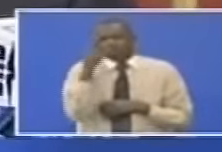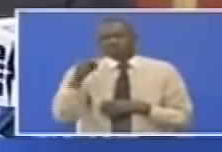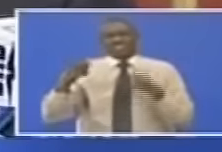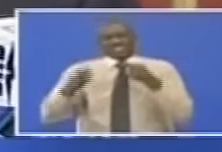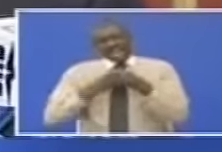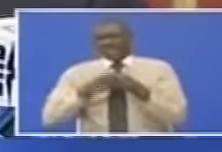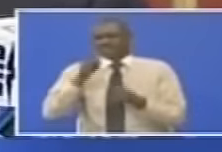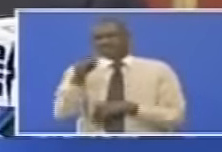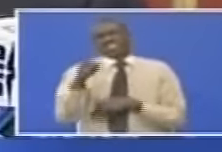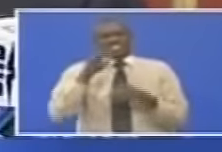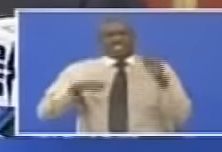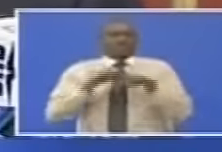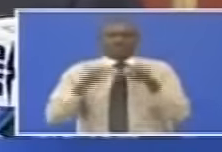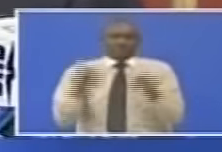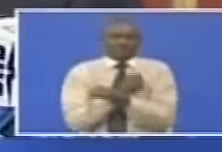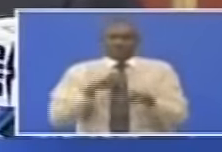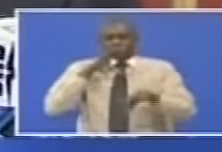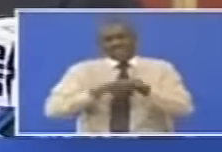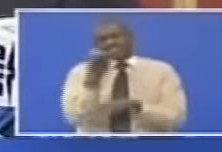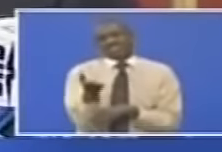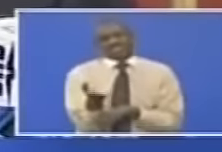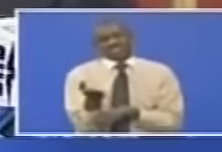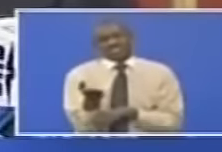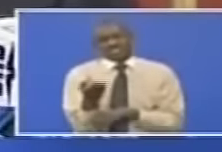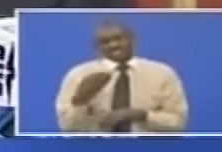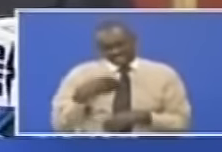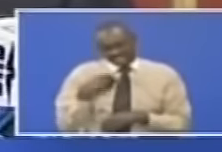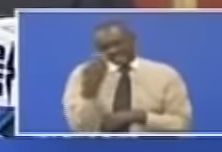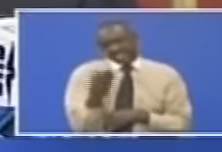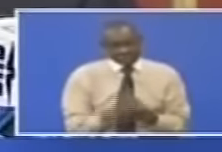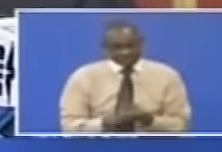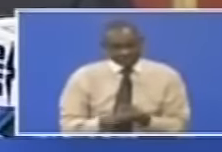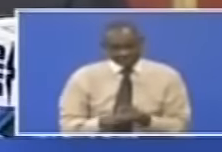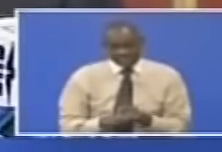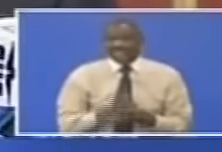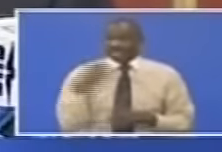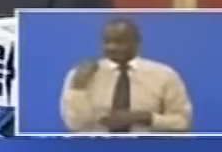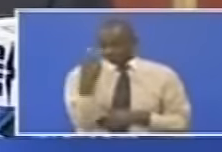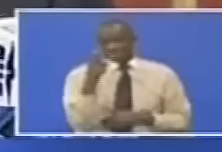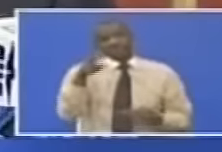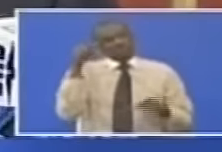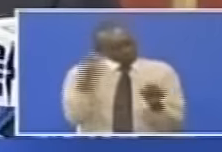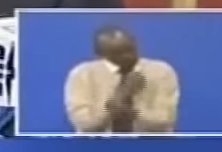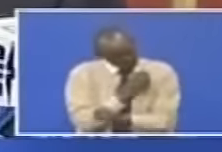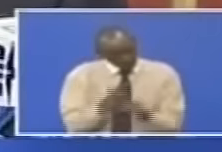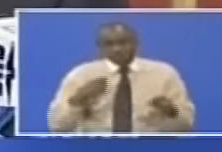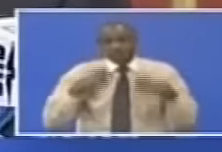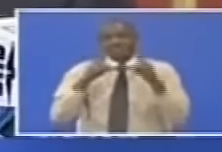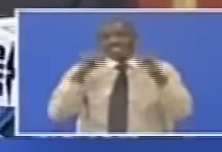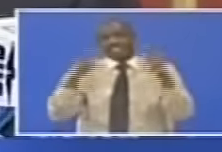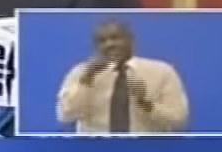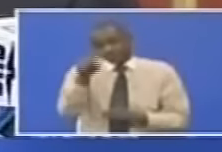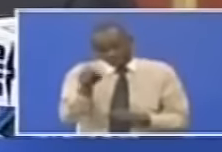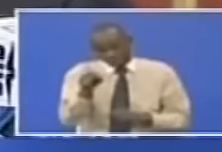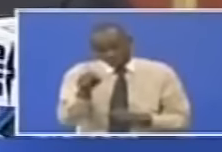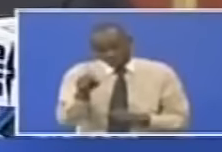asset base. So they cannot receive $2 billion in our sovereign bond proceeds. Secondly, you cannot release a statement for